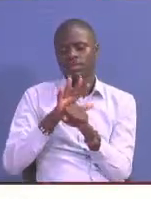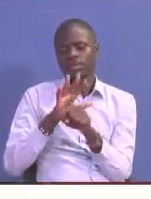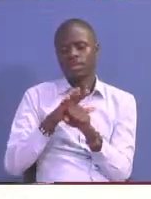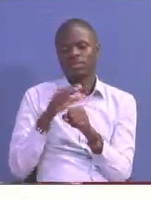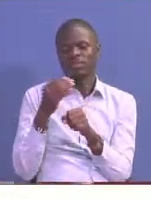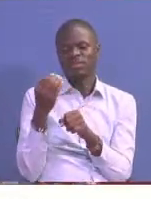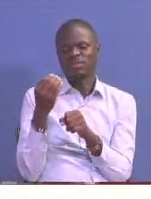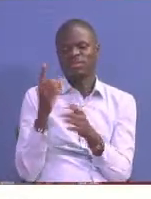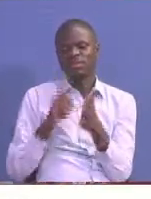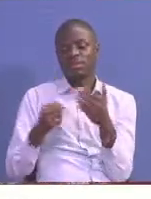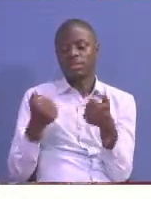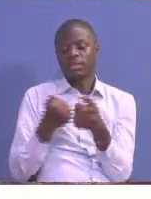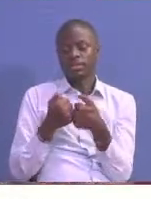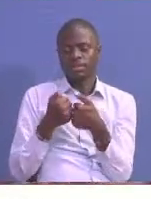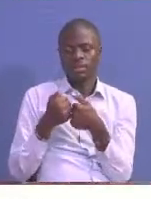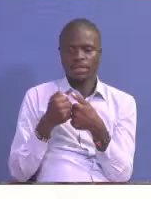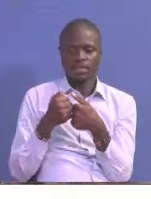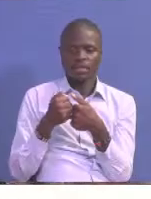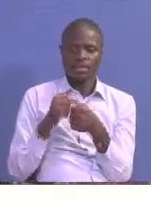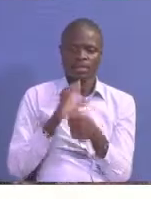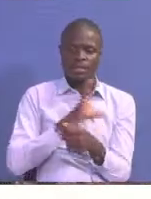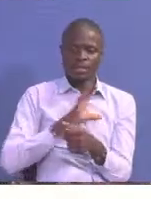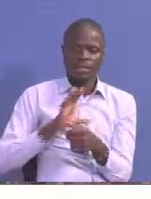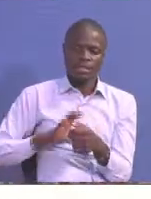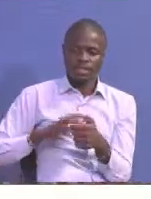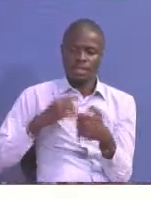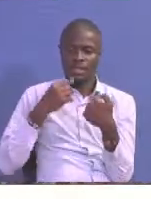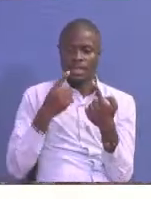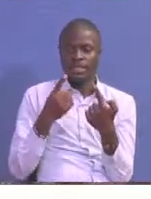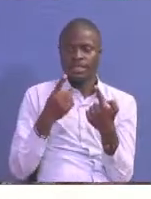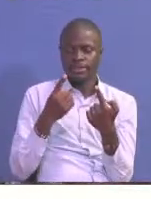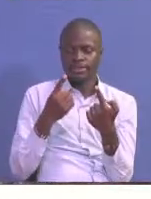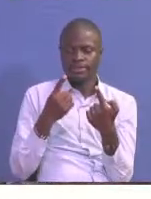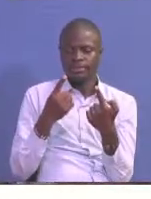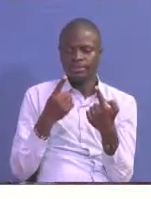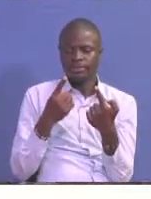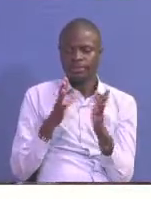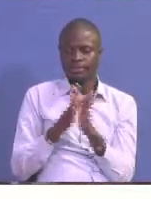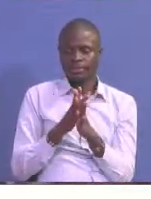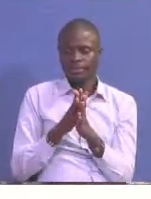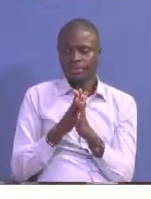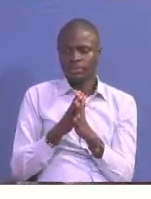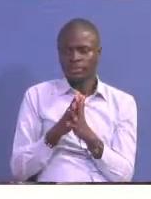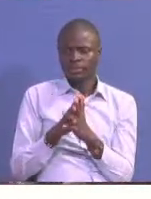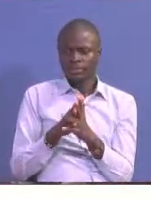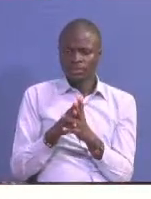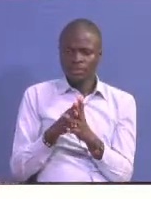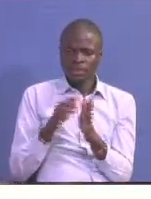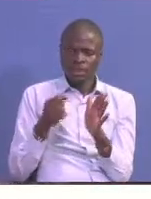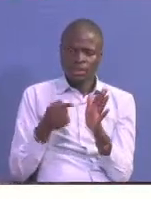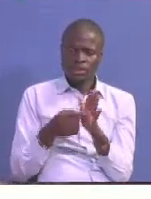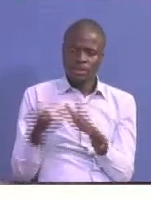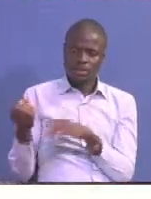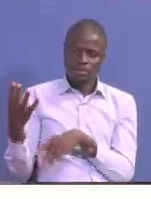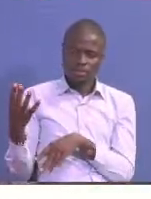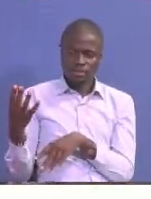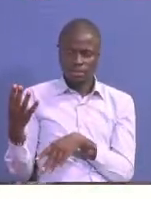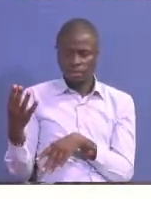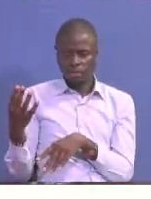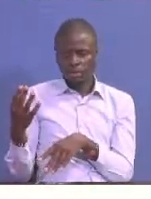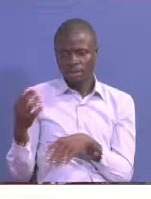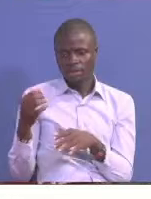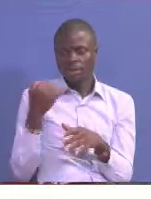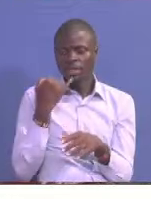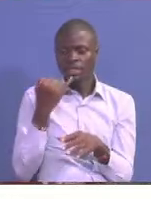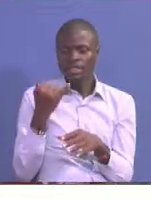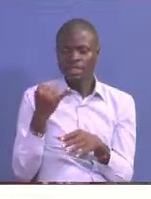highlights that Ambassador Dr. Francis Muthaura, Kenyatta University's Chancellor, has emphasized this morning or this afternoon